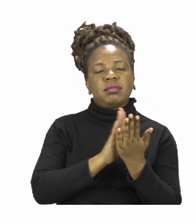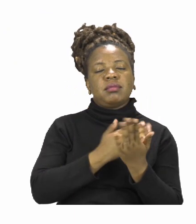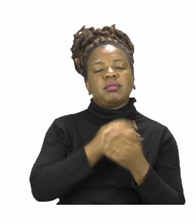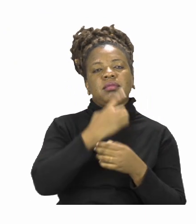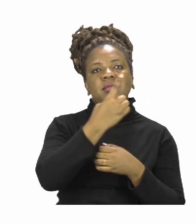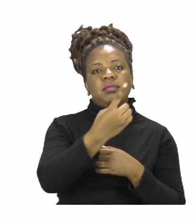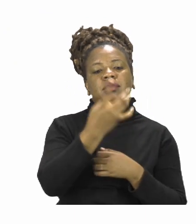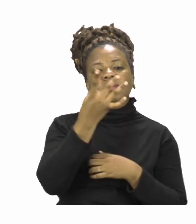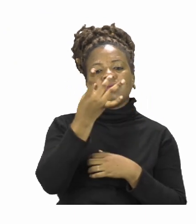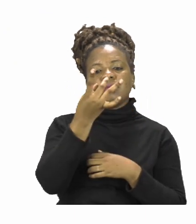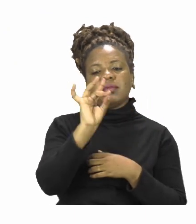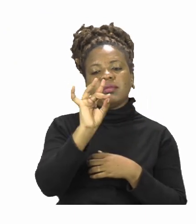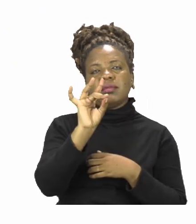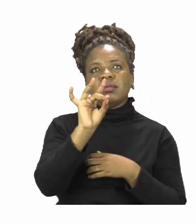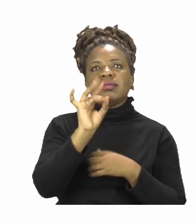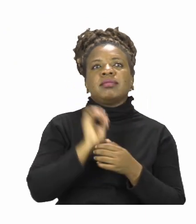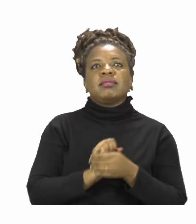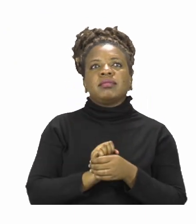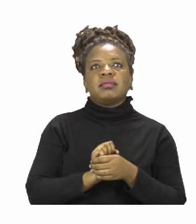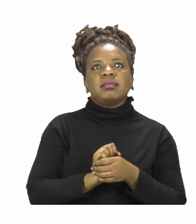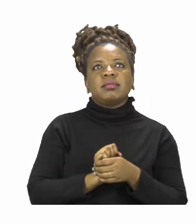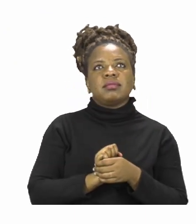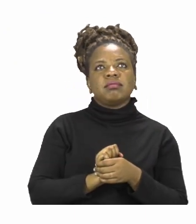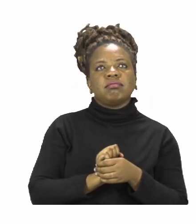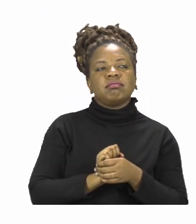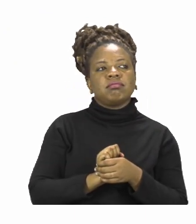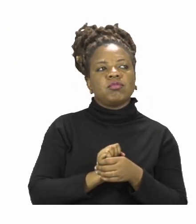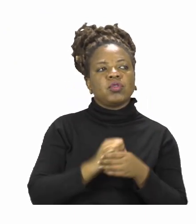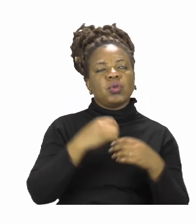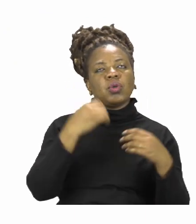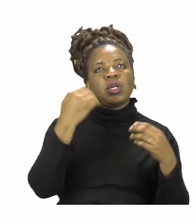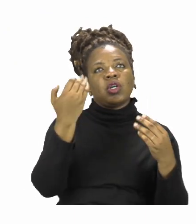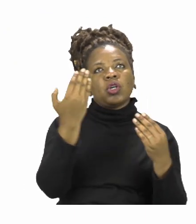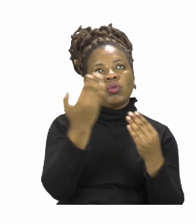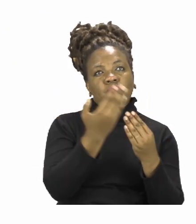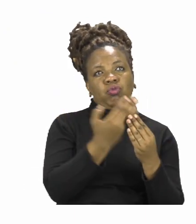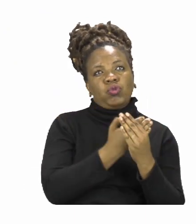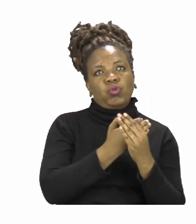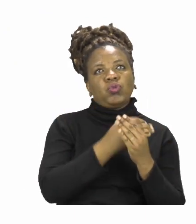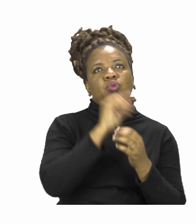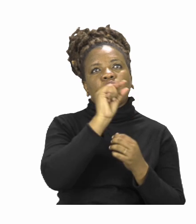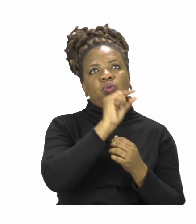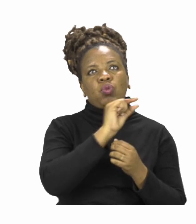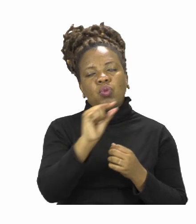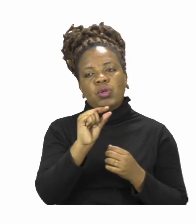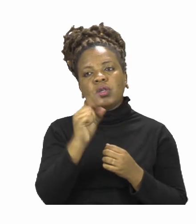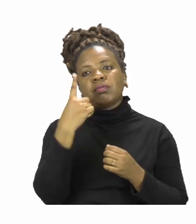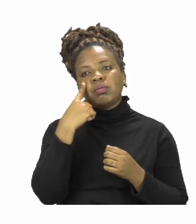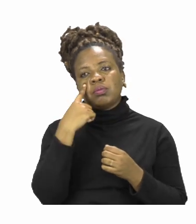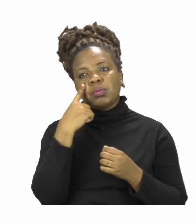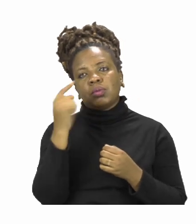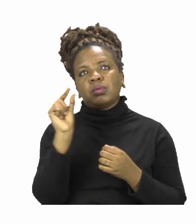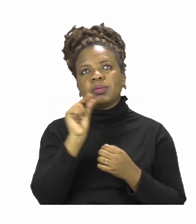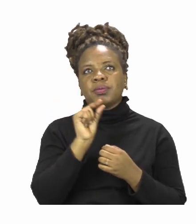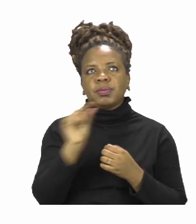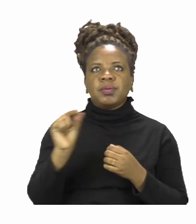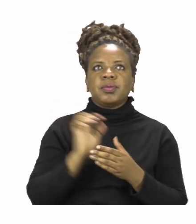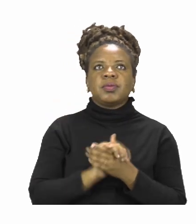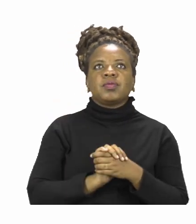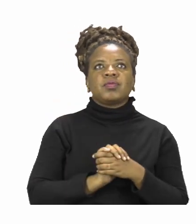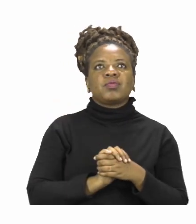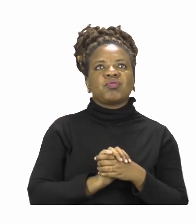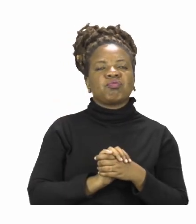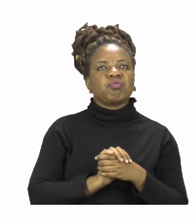On page 18, we have vocabulary and sight words. Now, these words we've already used in the